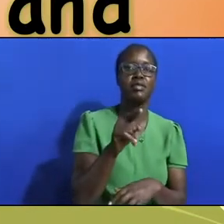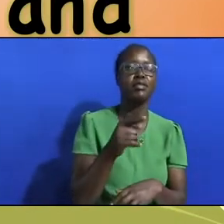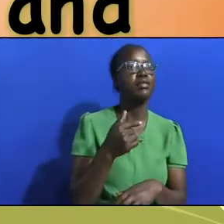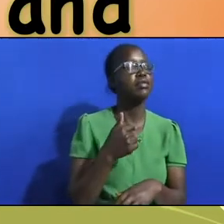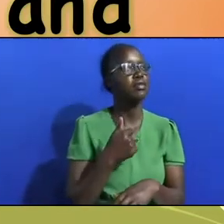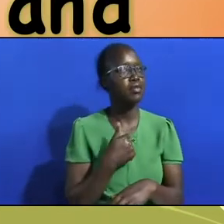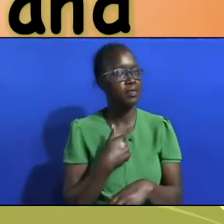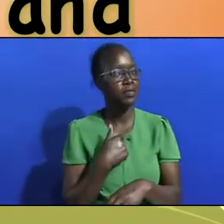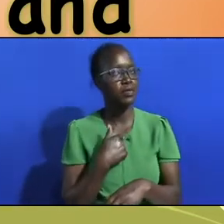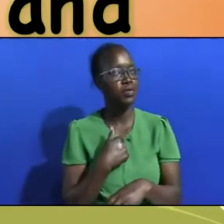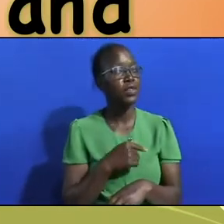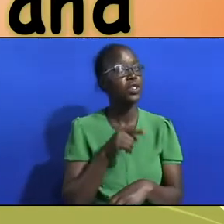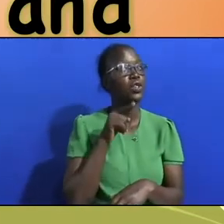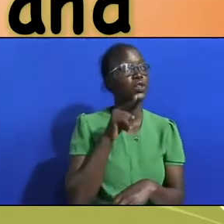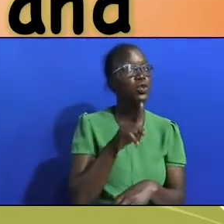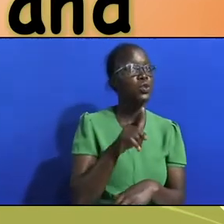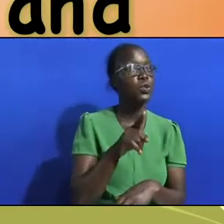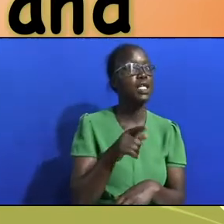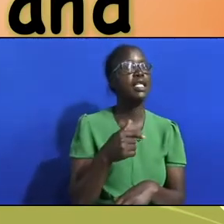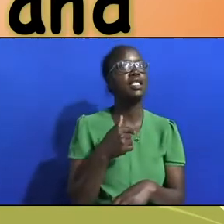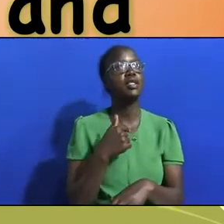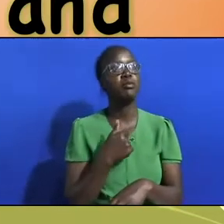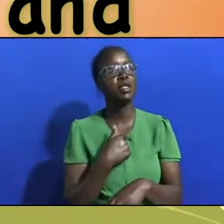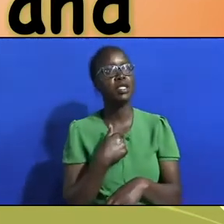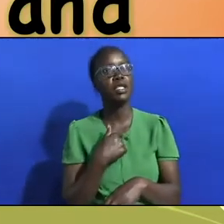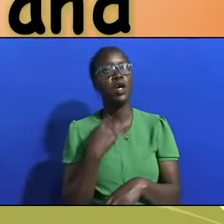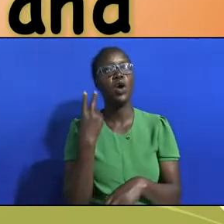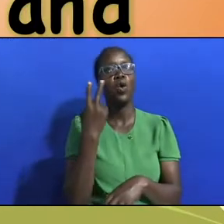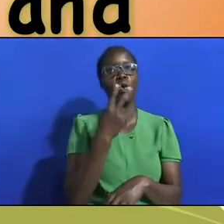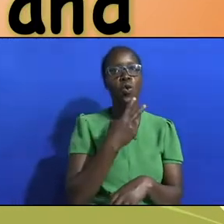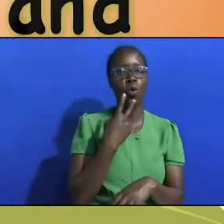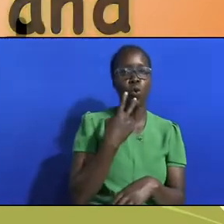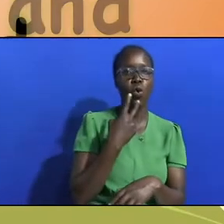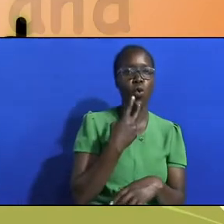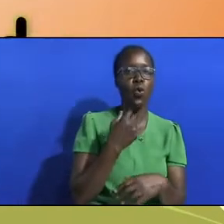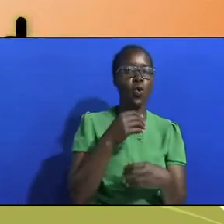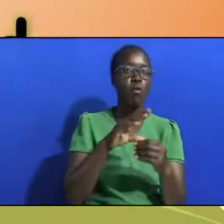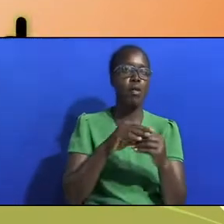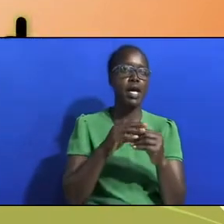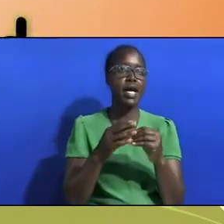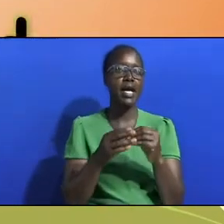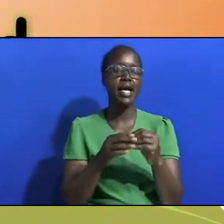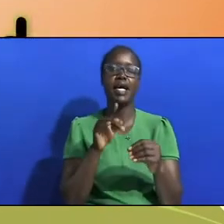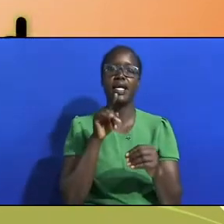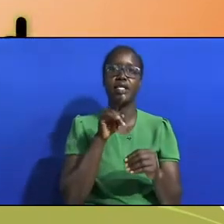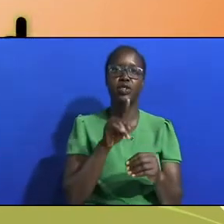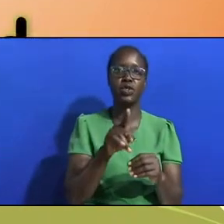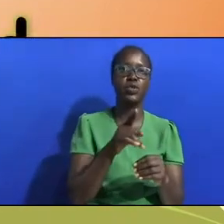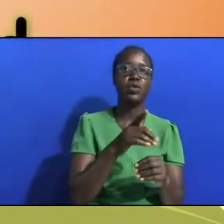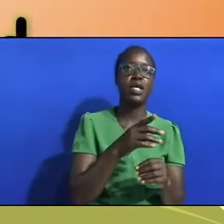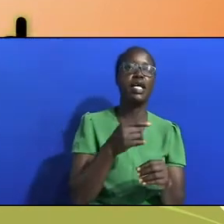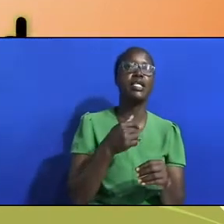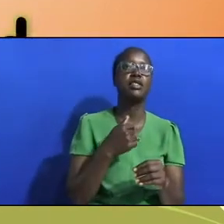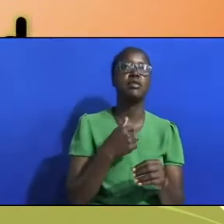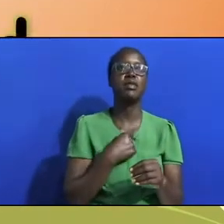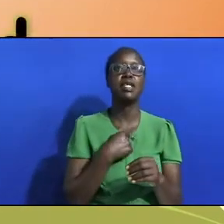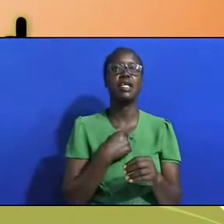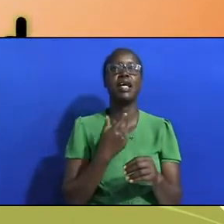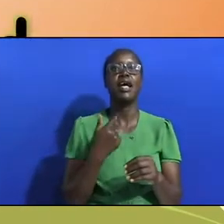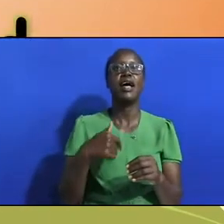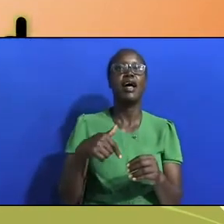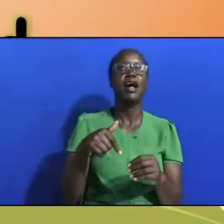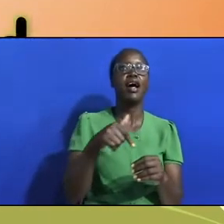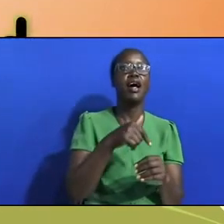You and me. You and me. Who made you and